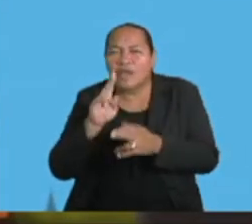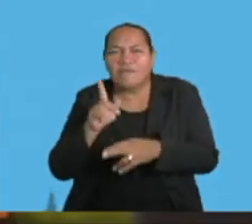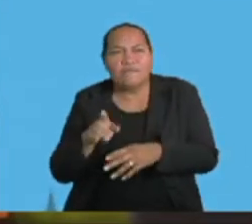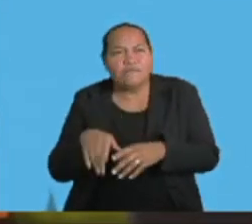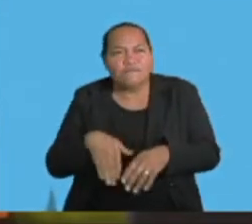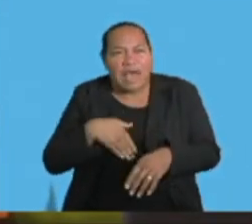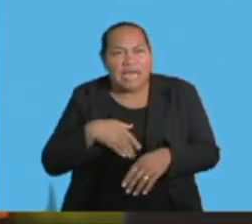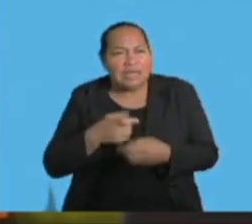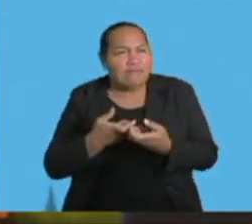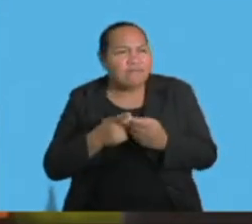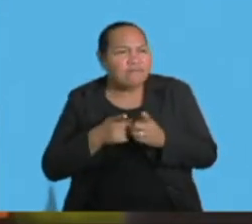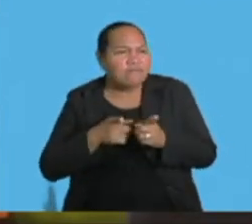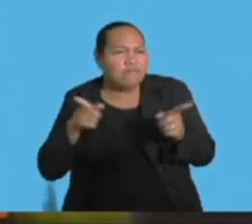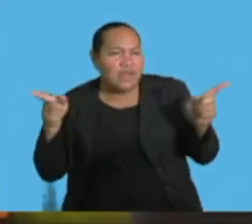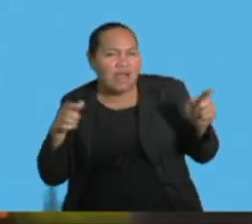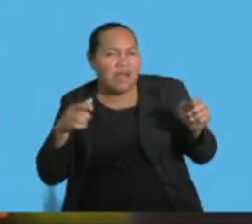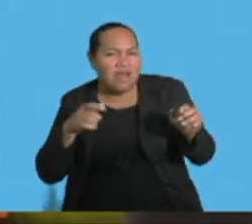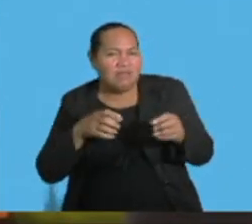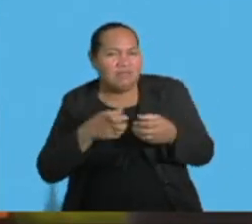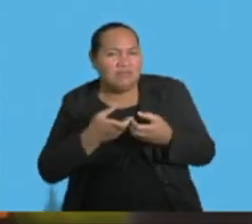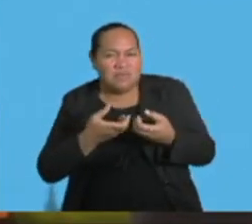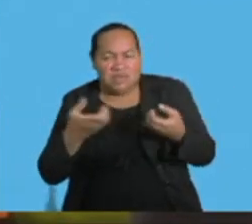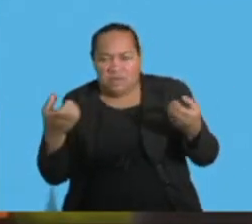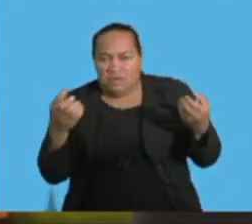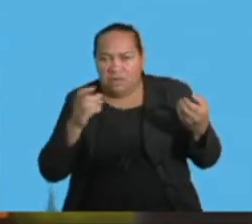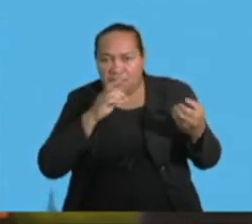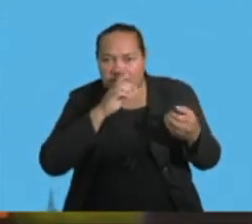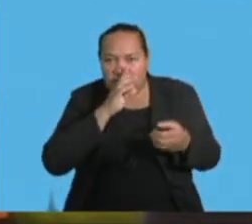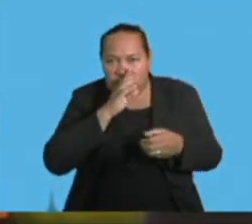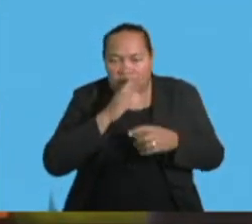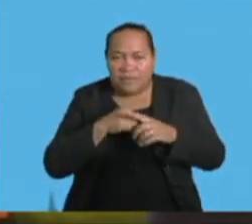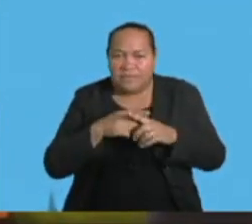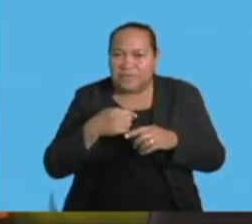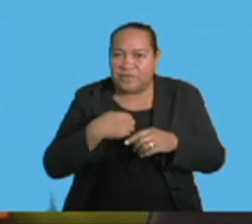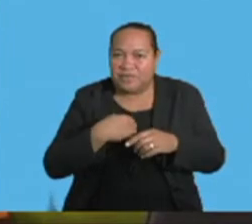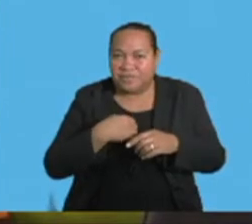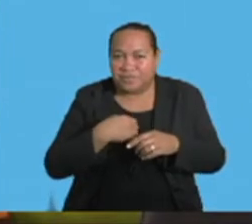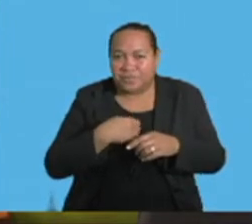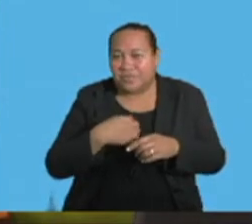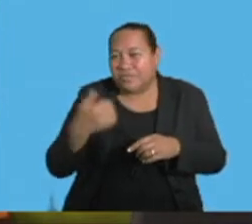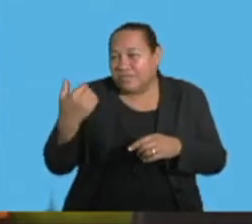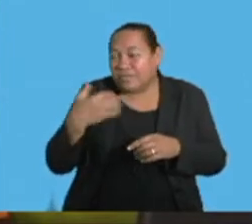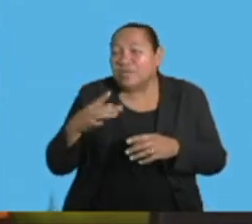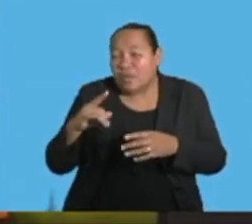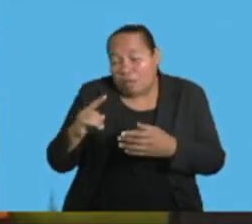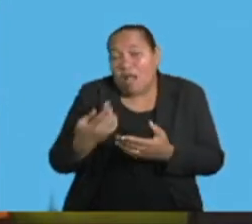services. Because when you have your day-to-day service requirements in far-flung